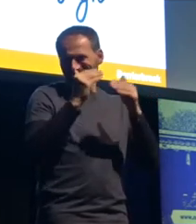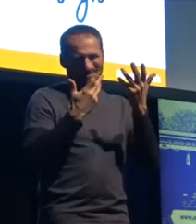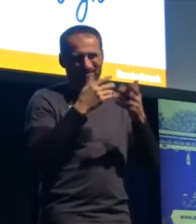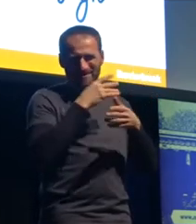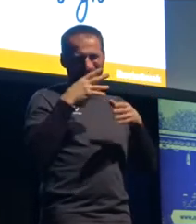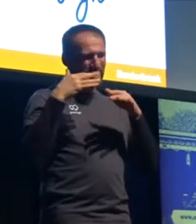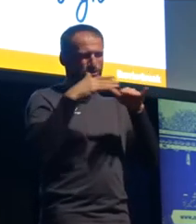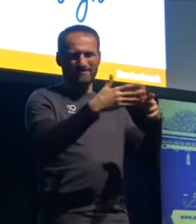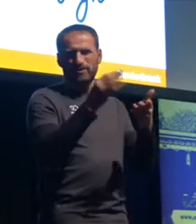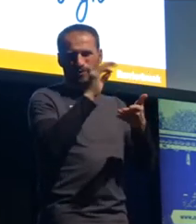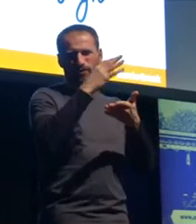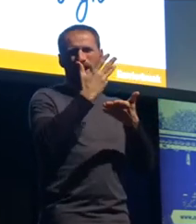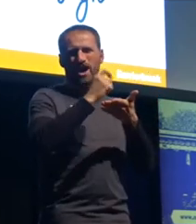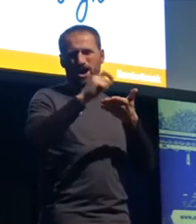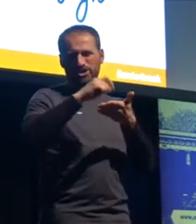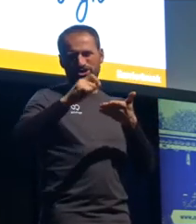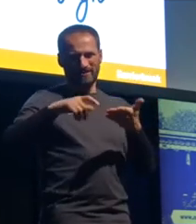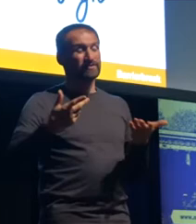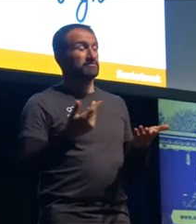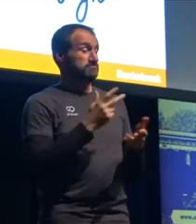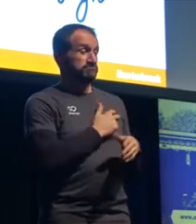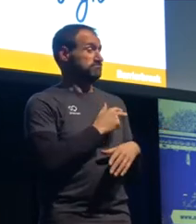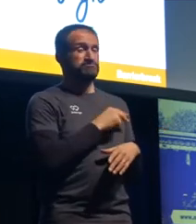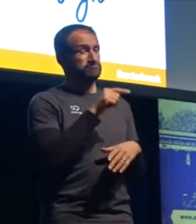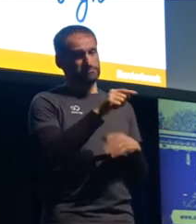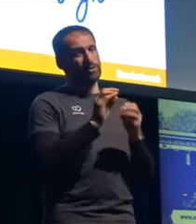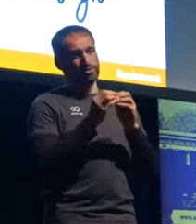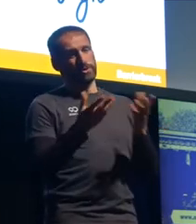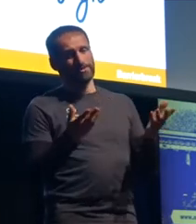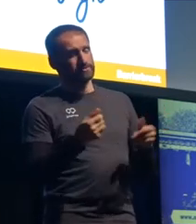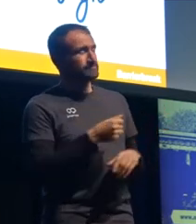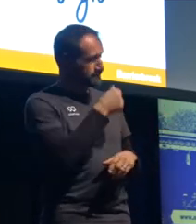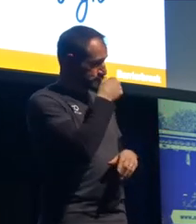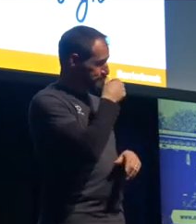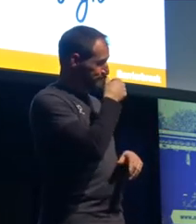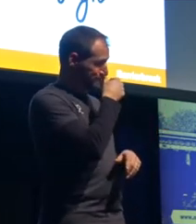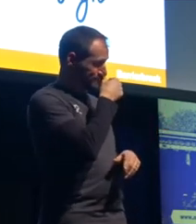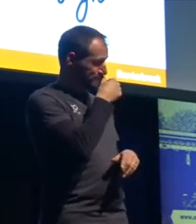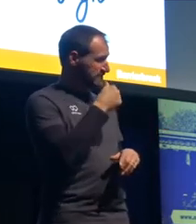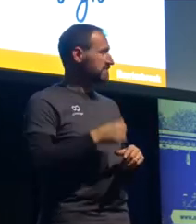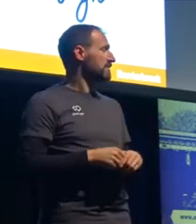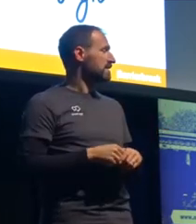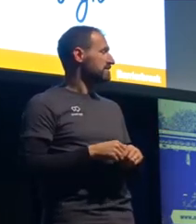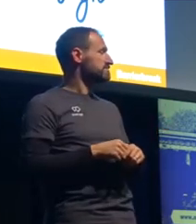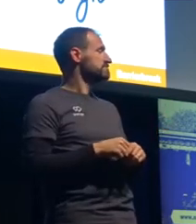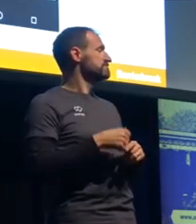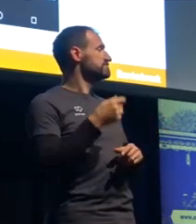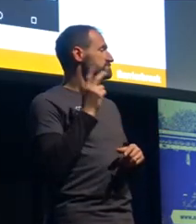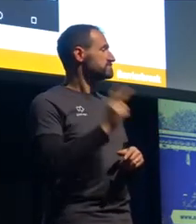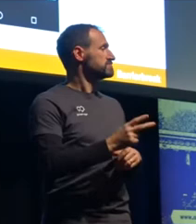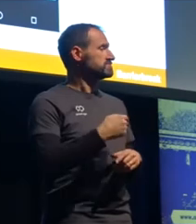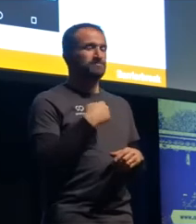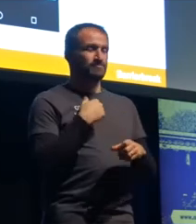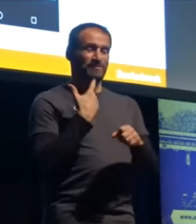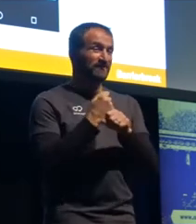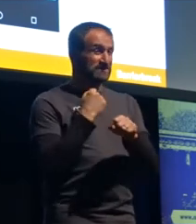know, it really is something which is of a problem. And what I've done is basically something like